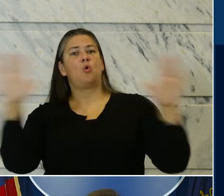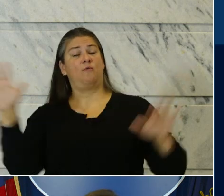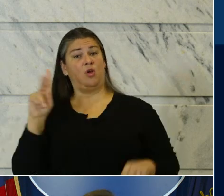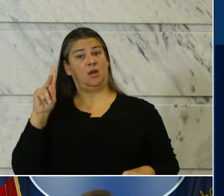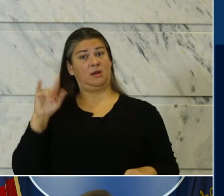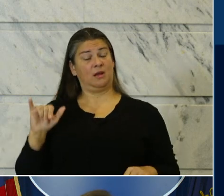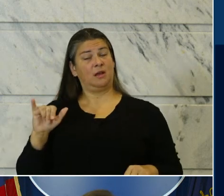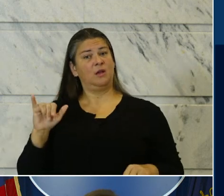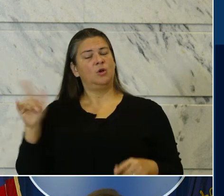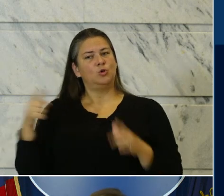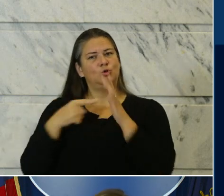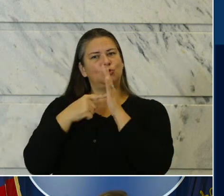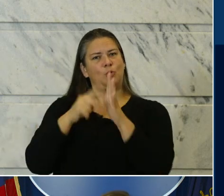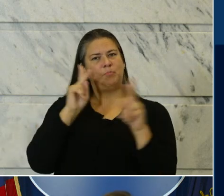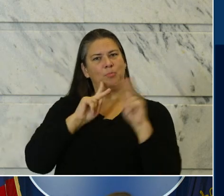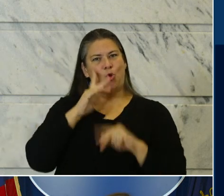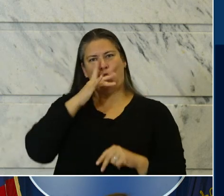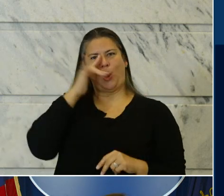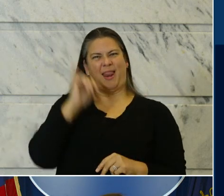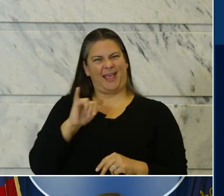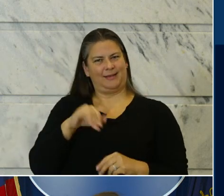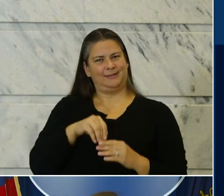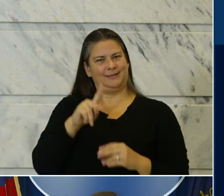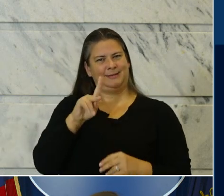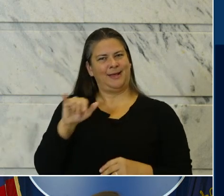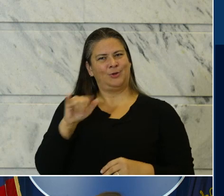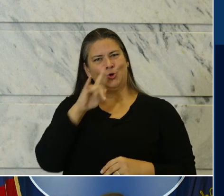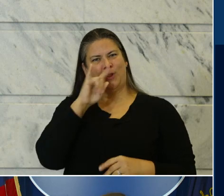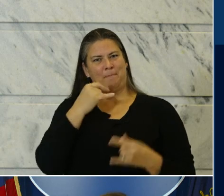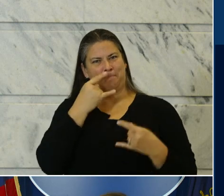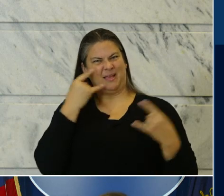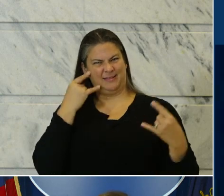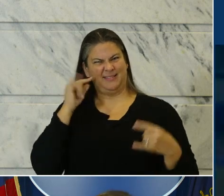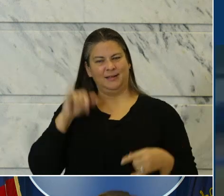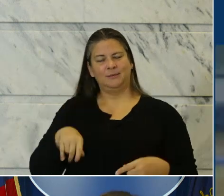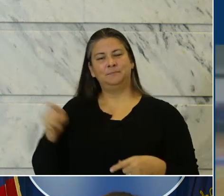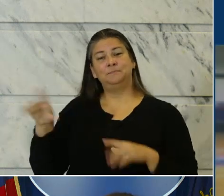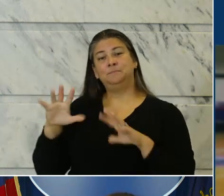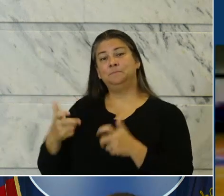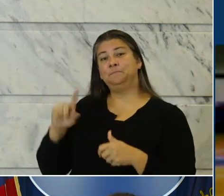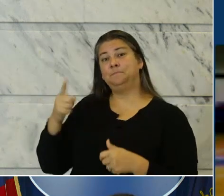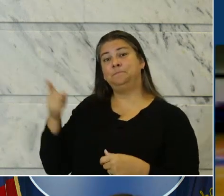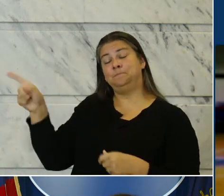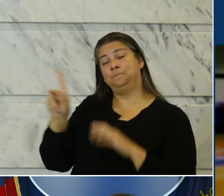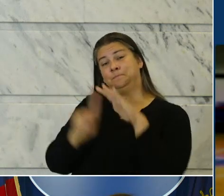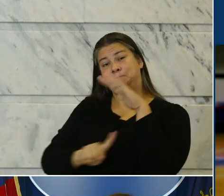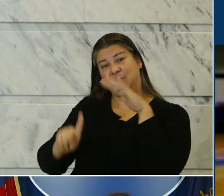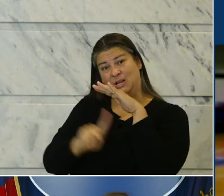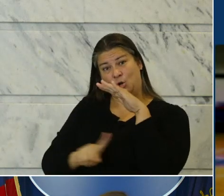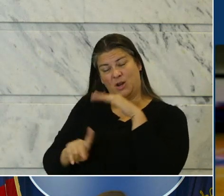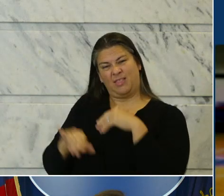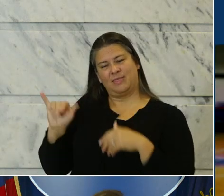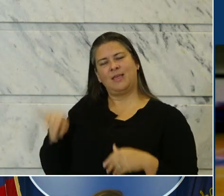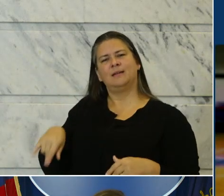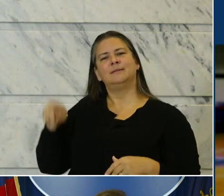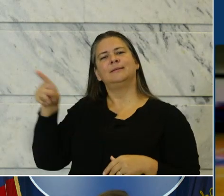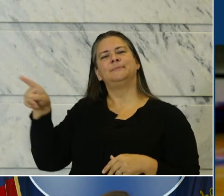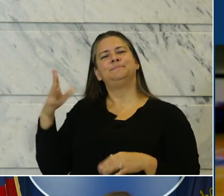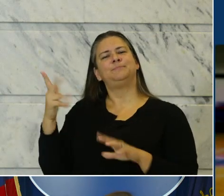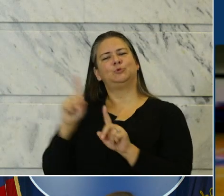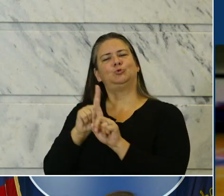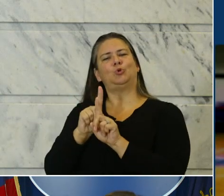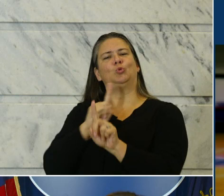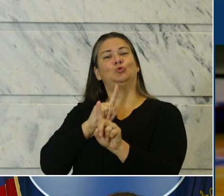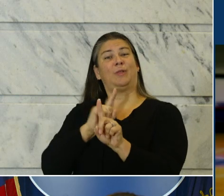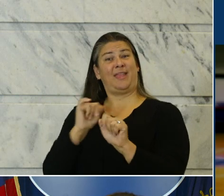their masks and doing the right thing. So first up, we have a group of kindergartners who are social distancing during